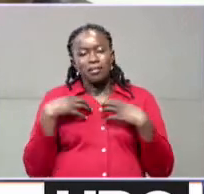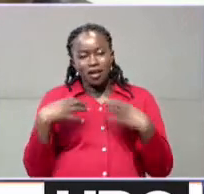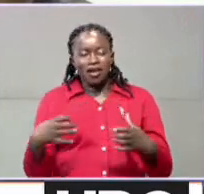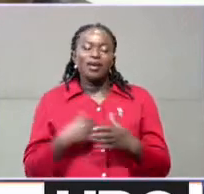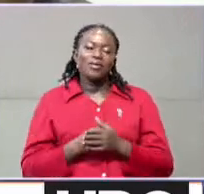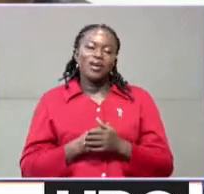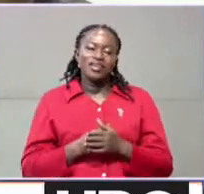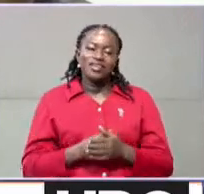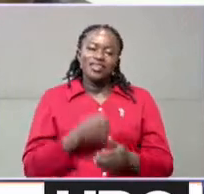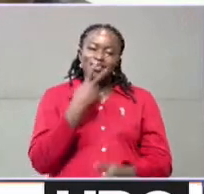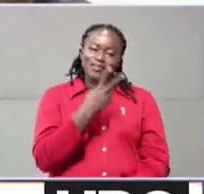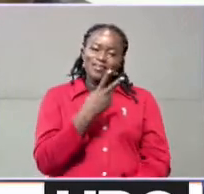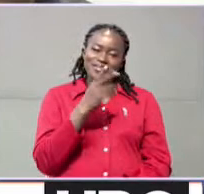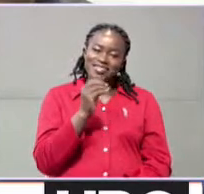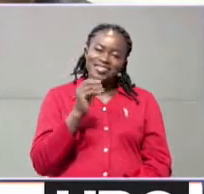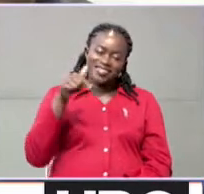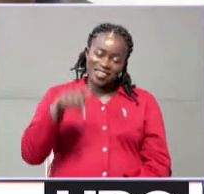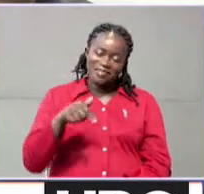that is 207